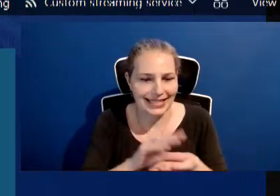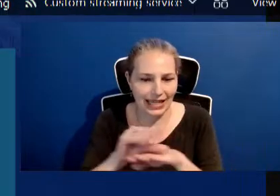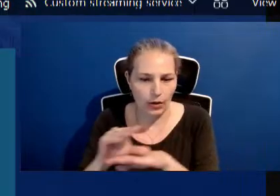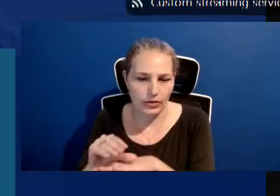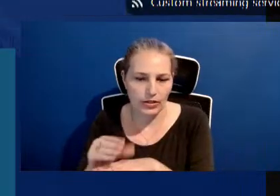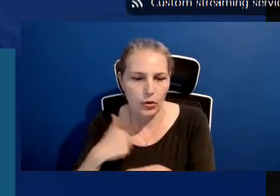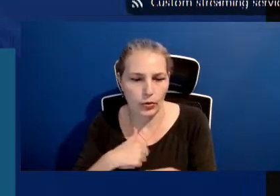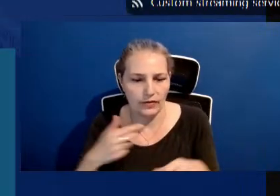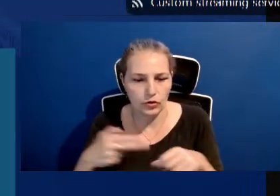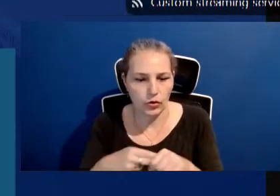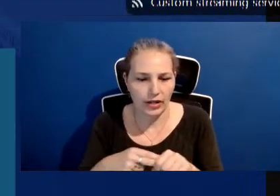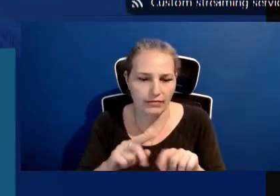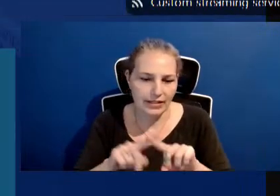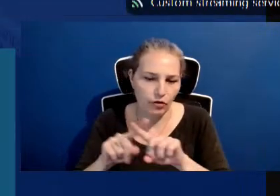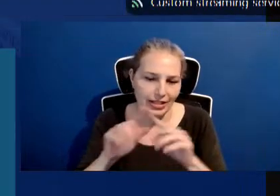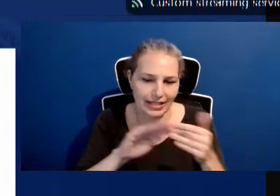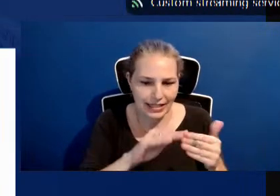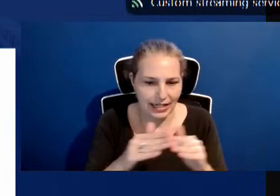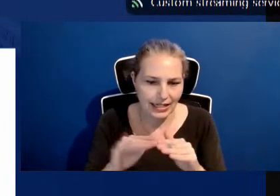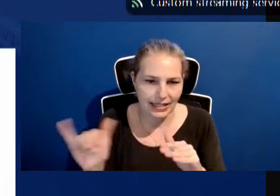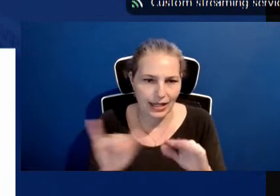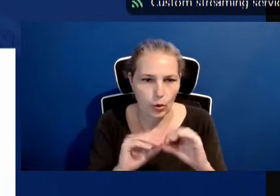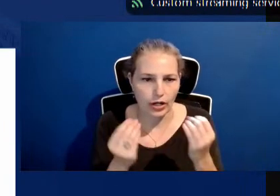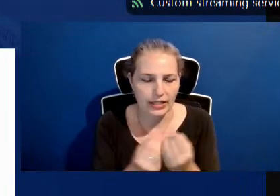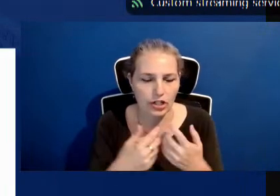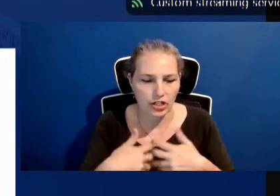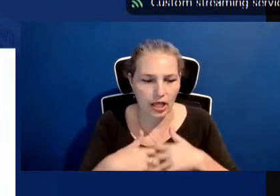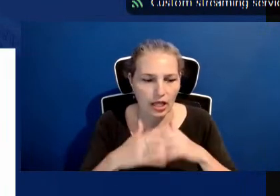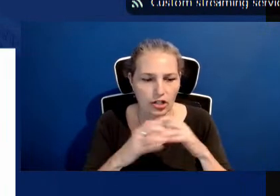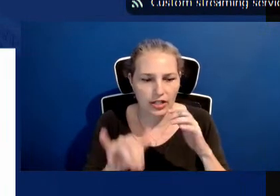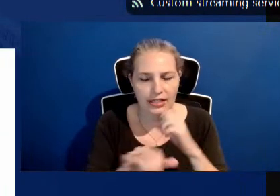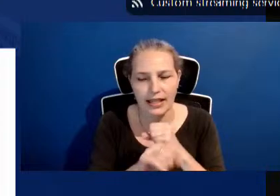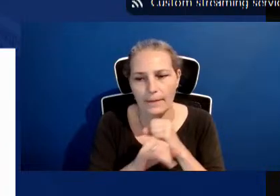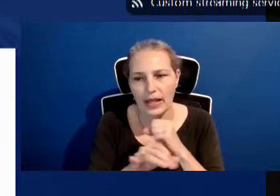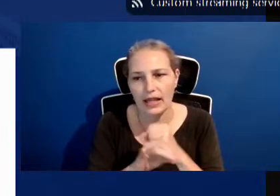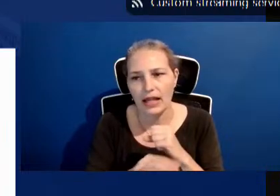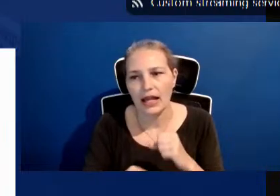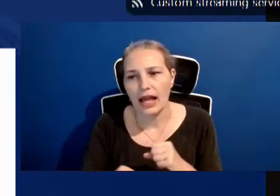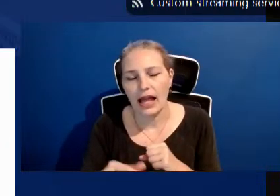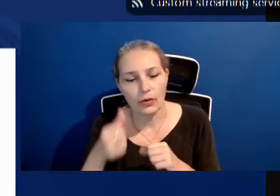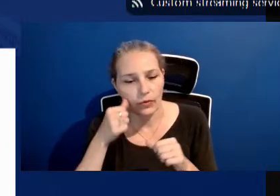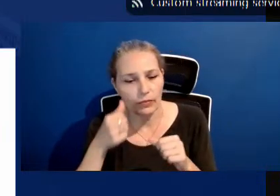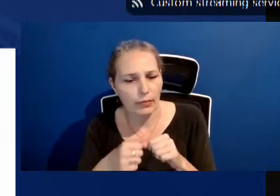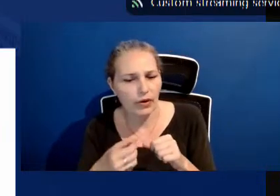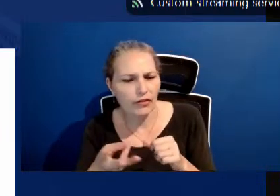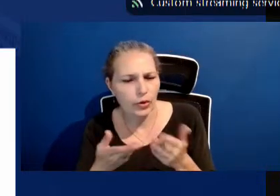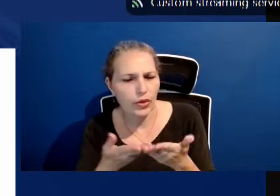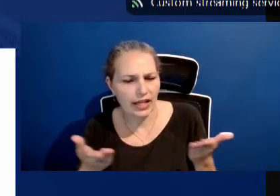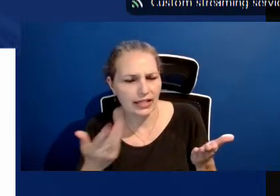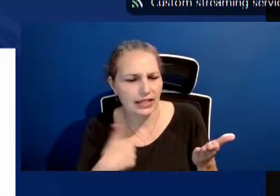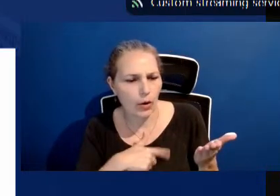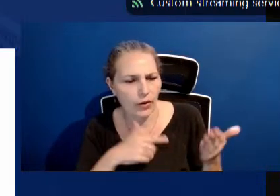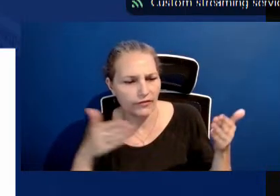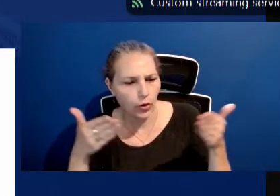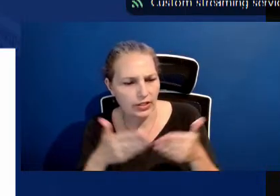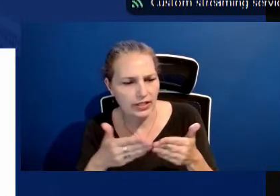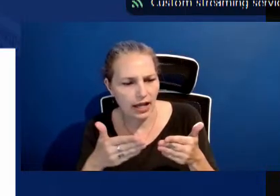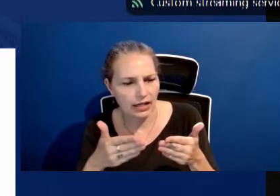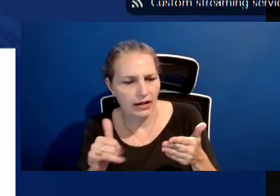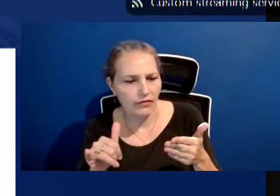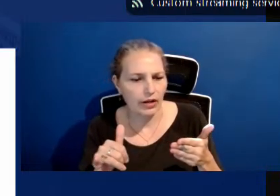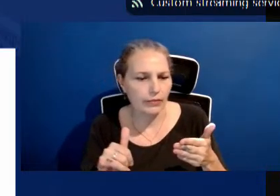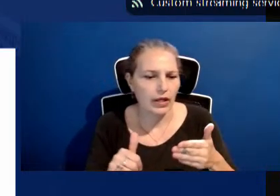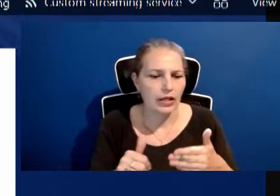and organizations to launch this campaign. And just to recap, some of the things that we're really focusing on is everything from a